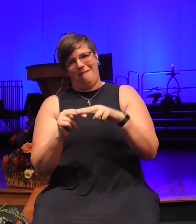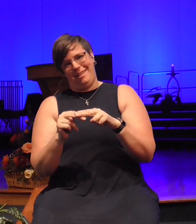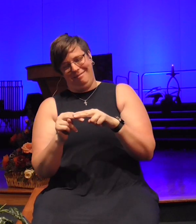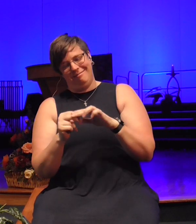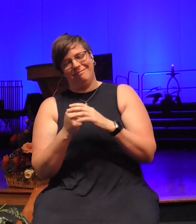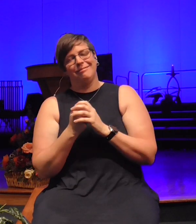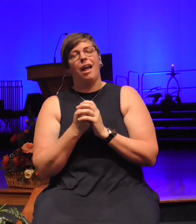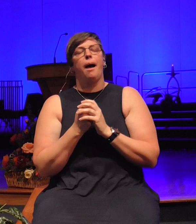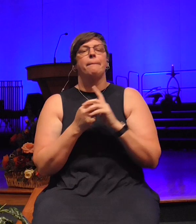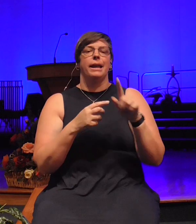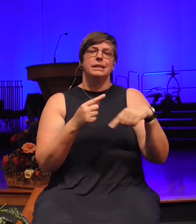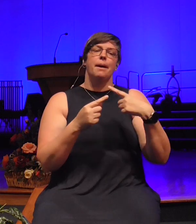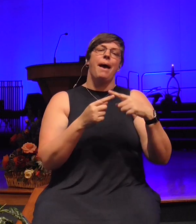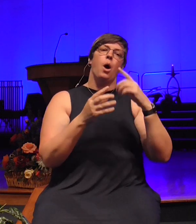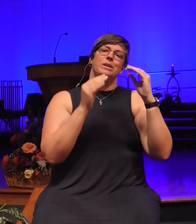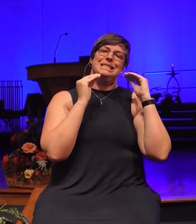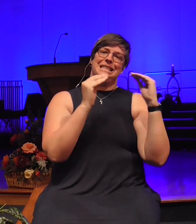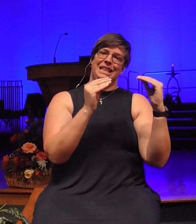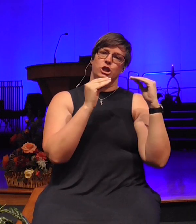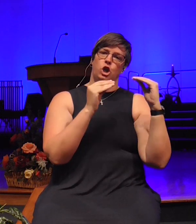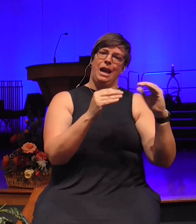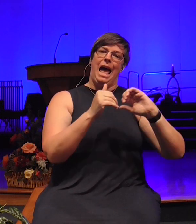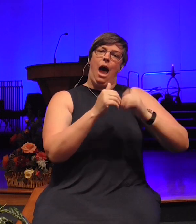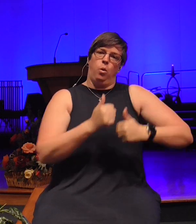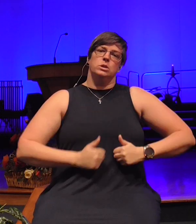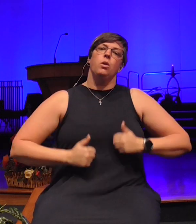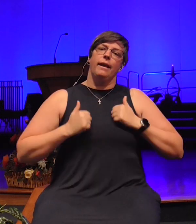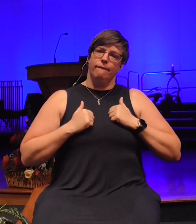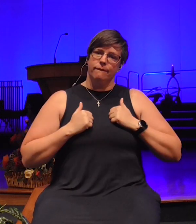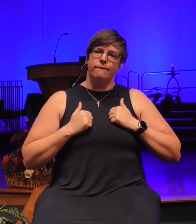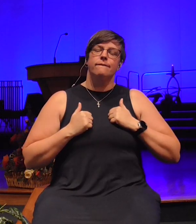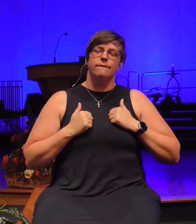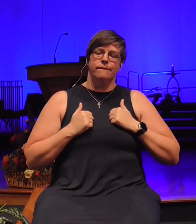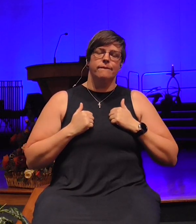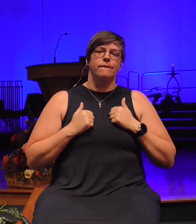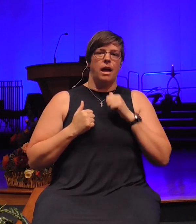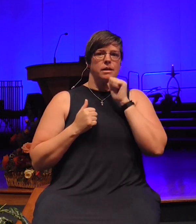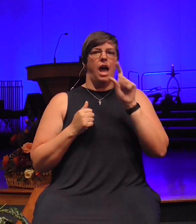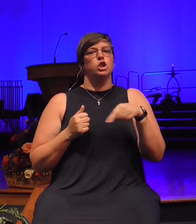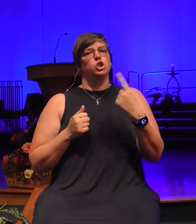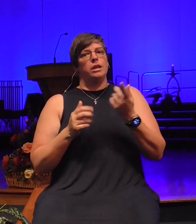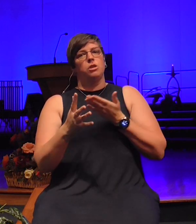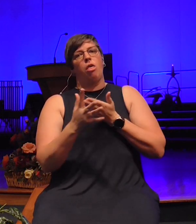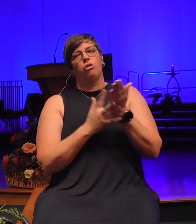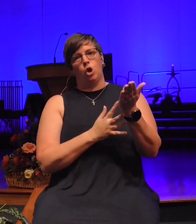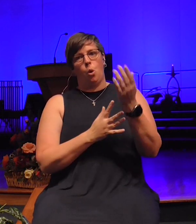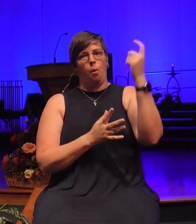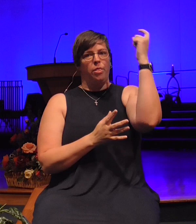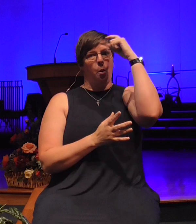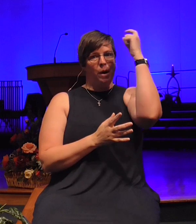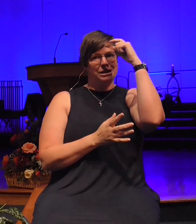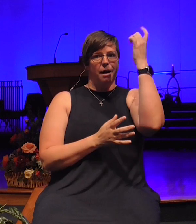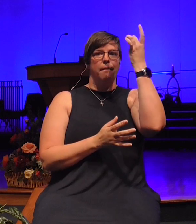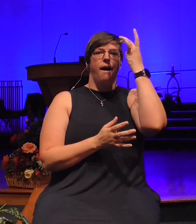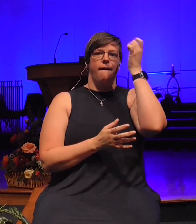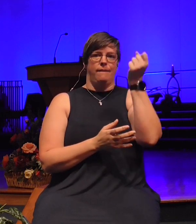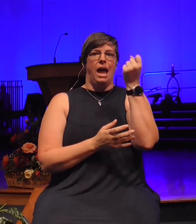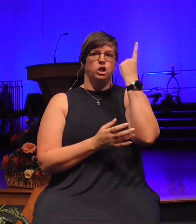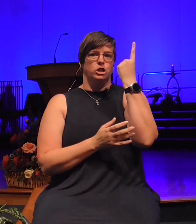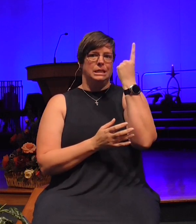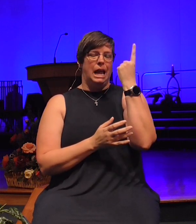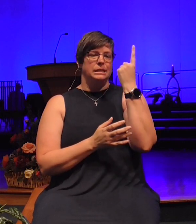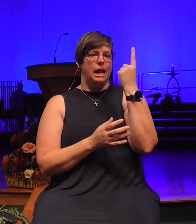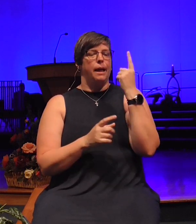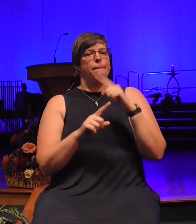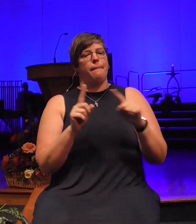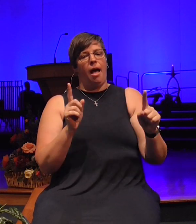fun. It's been about teaching us how to live, not just through the wisdom of understanding, but through the wisdom